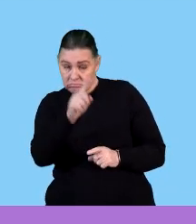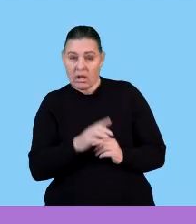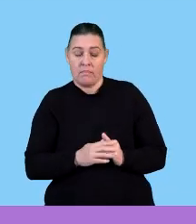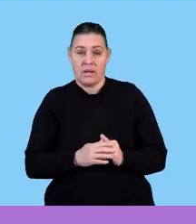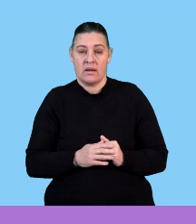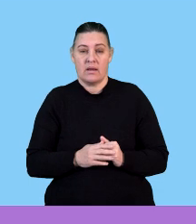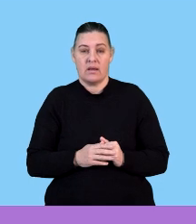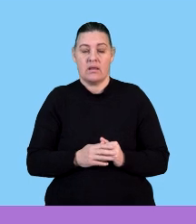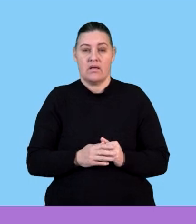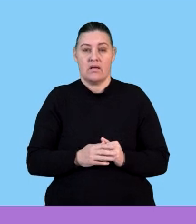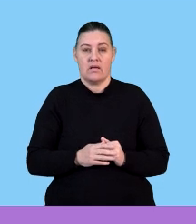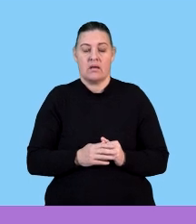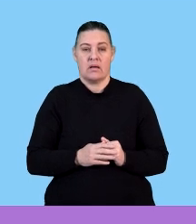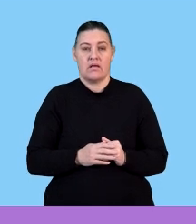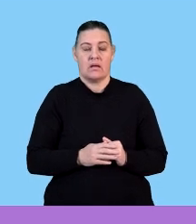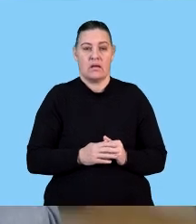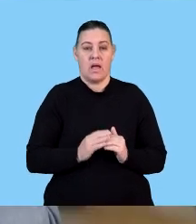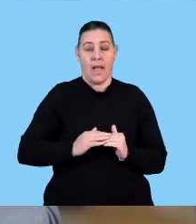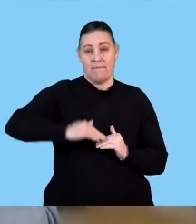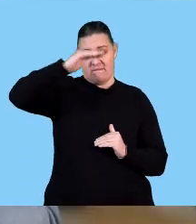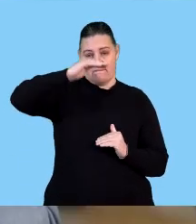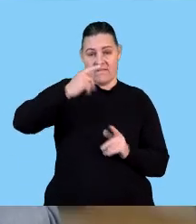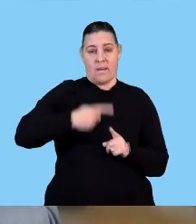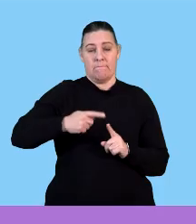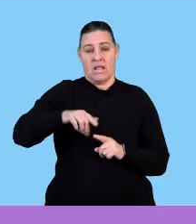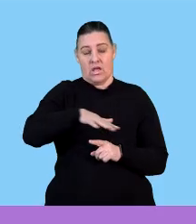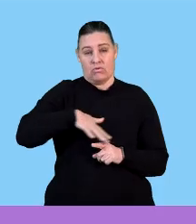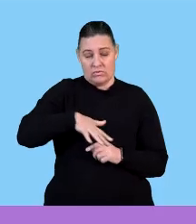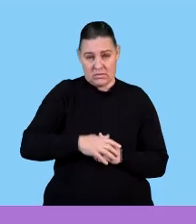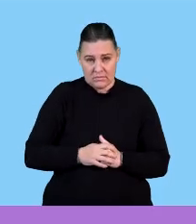way. So it is above the playground.